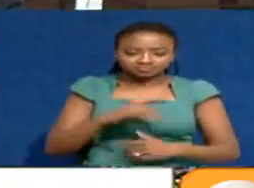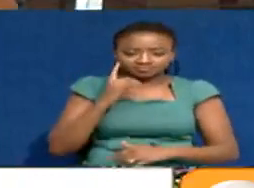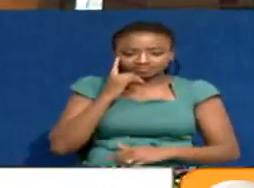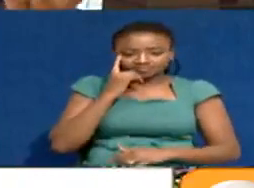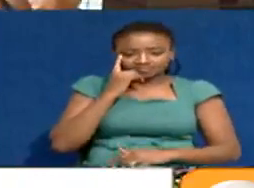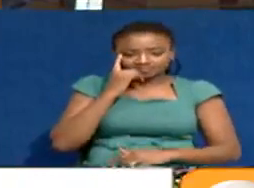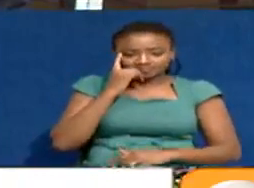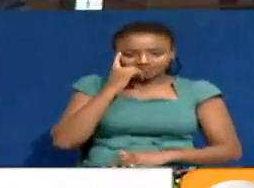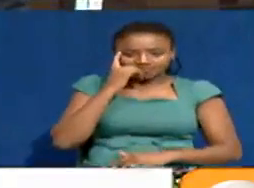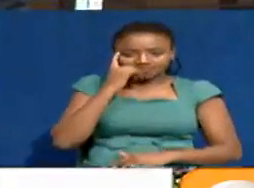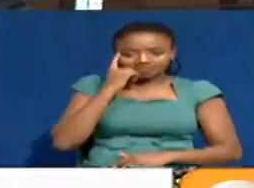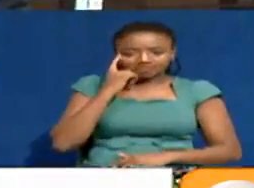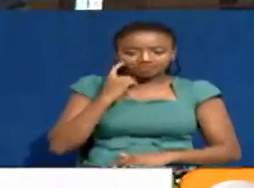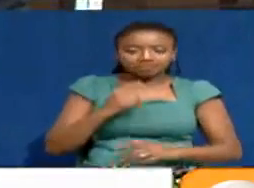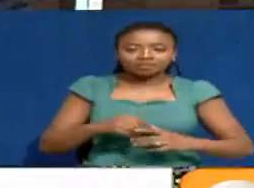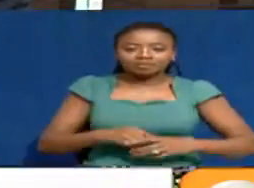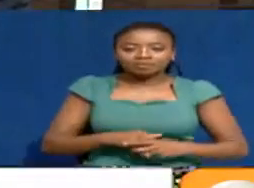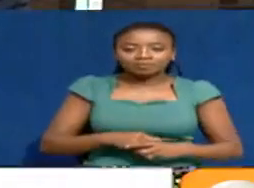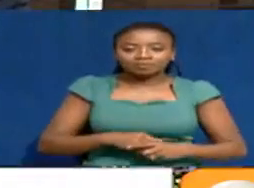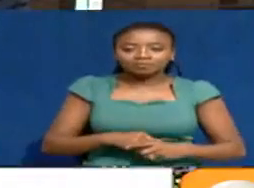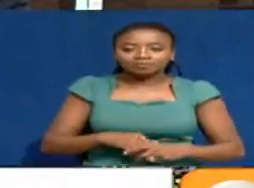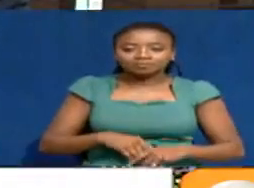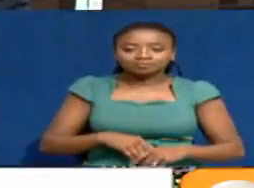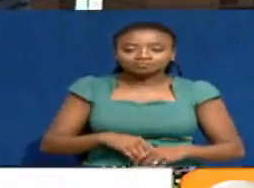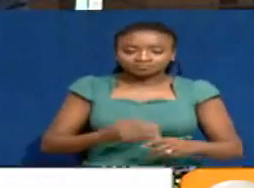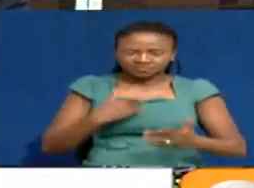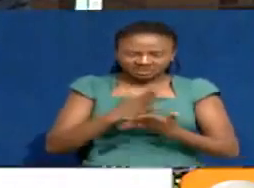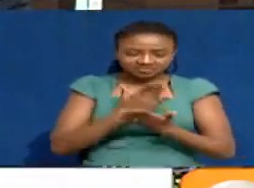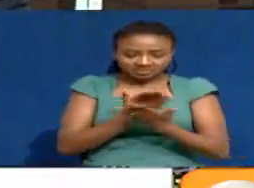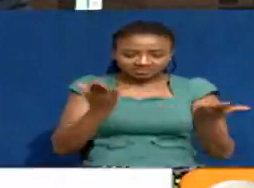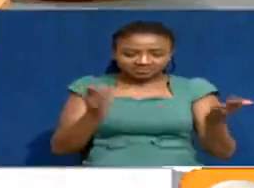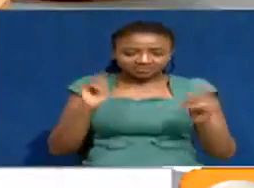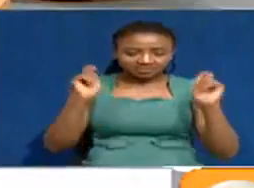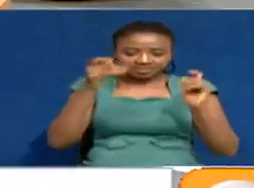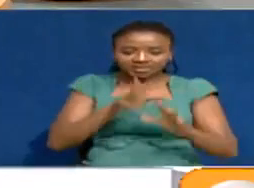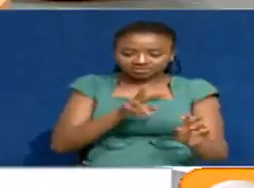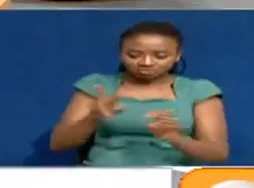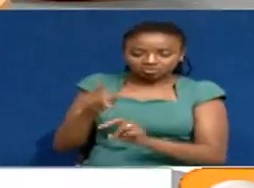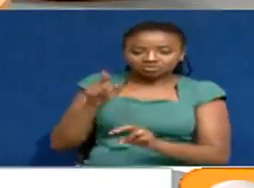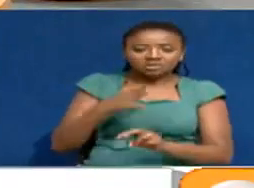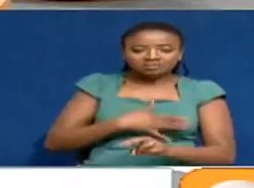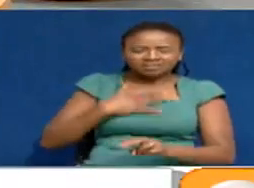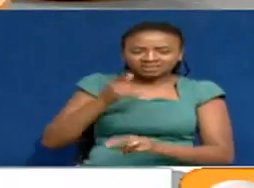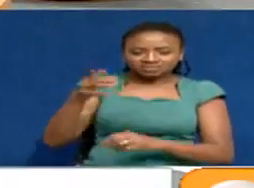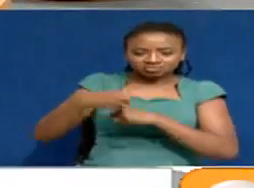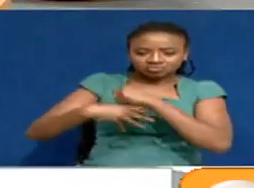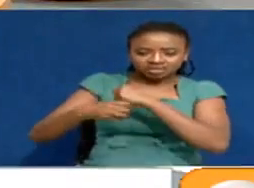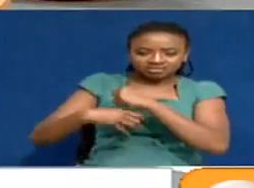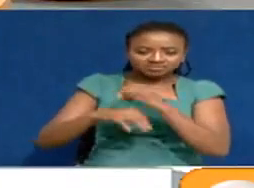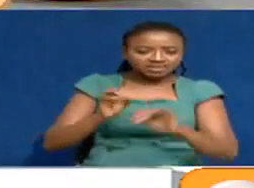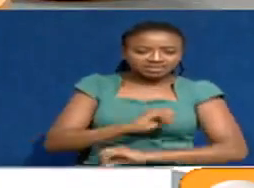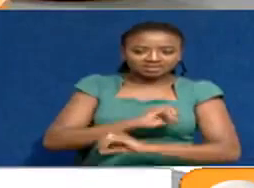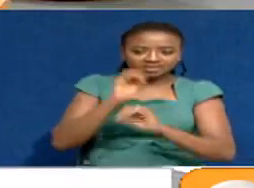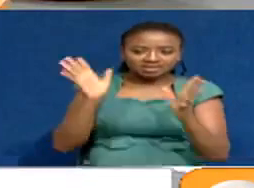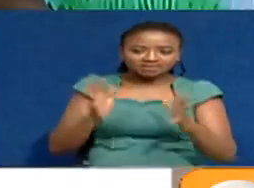improprieties, unaccountable tendering, and so forth. There are Kenyans watching this program tonight. Yeah. I want to give you a chance to set it on the